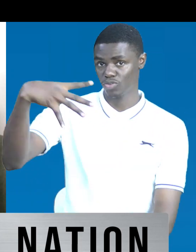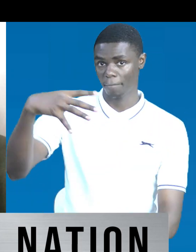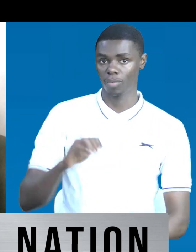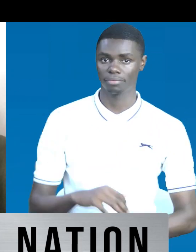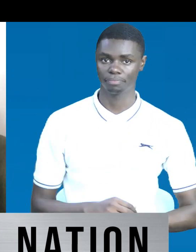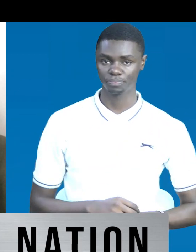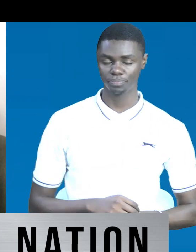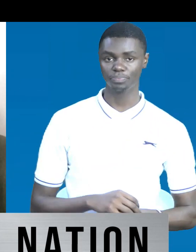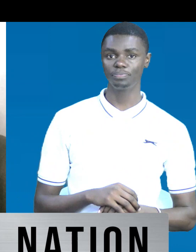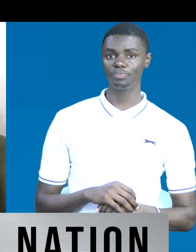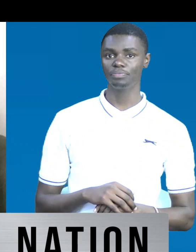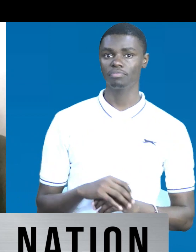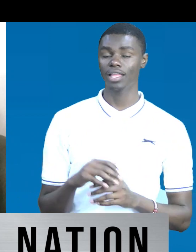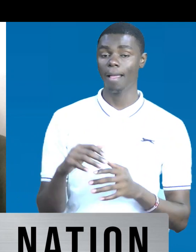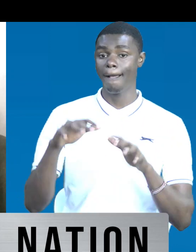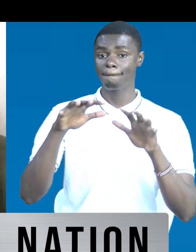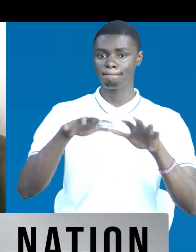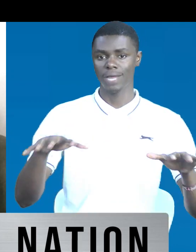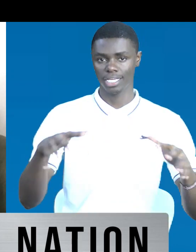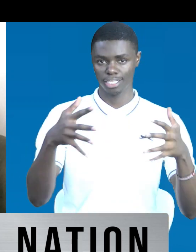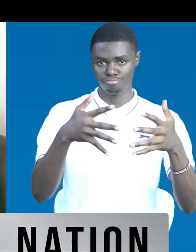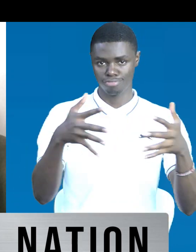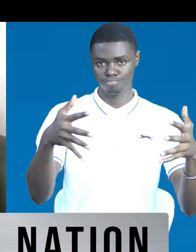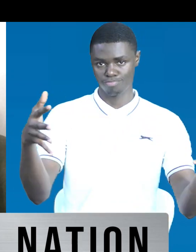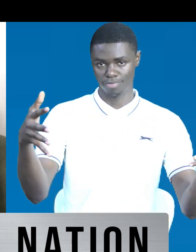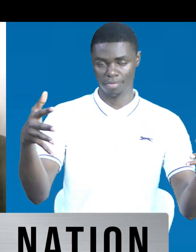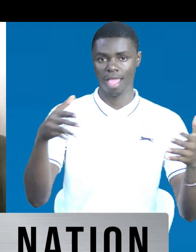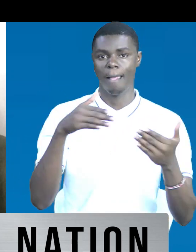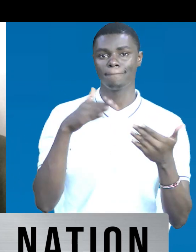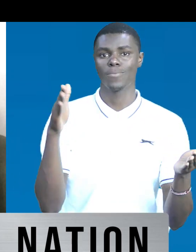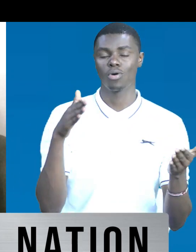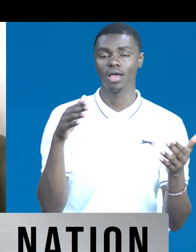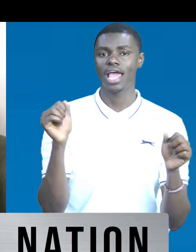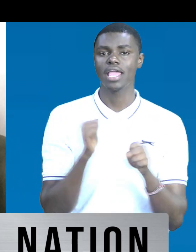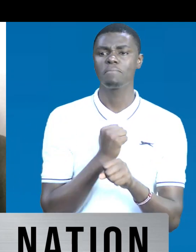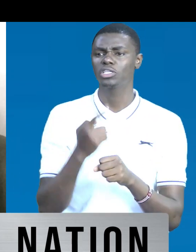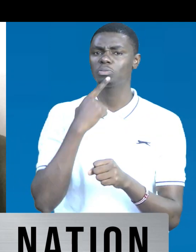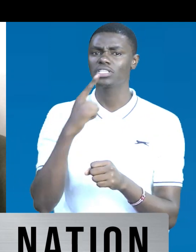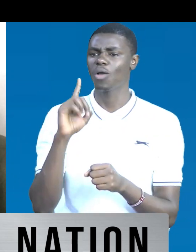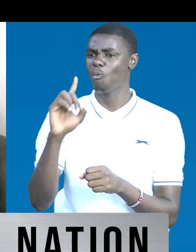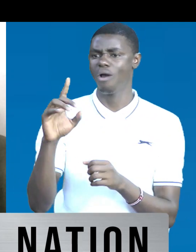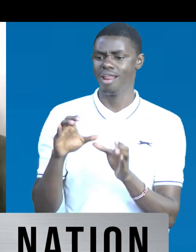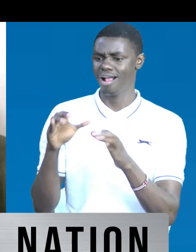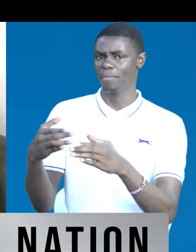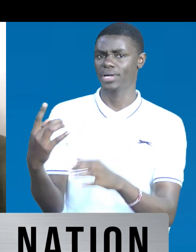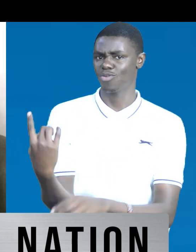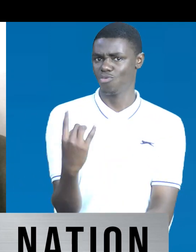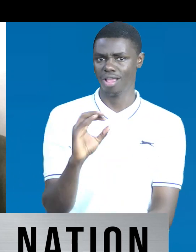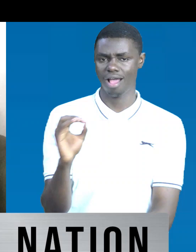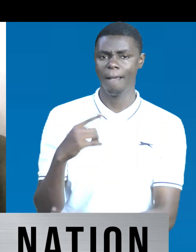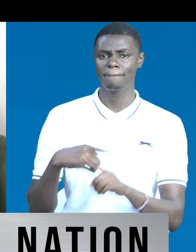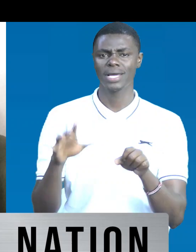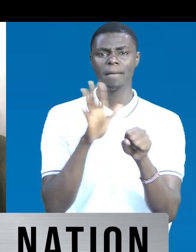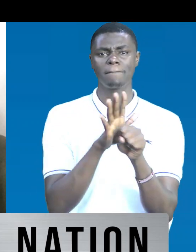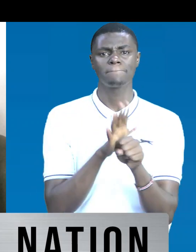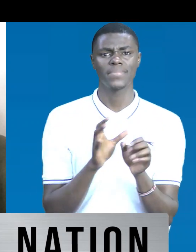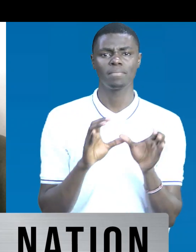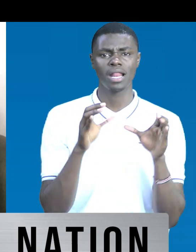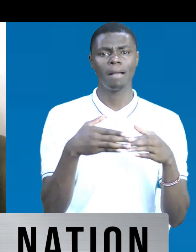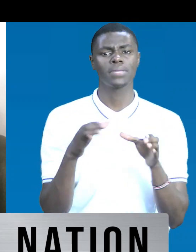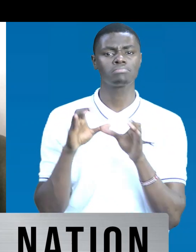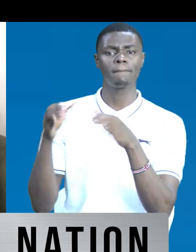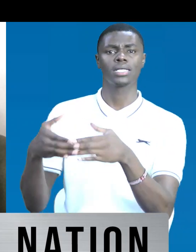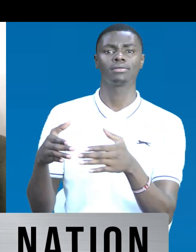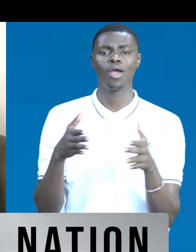electricity. Okay. So far the market is growing, and more. We cannot say that it's only one company. There's so many companies that could be that